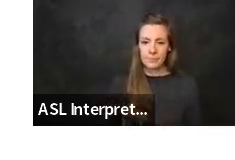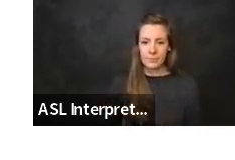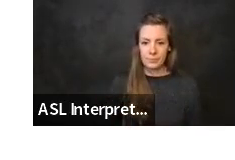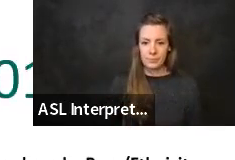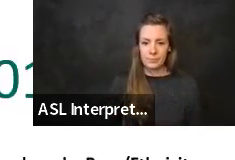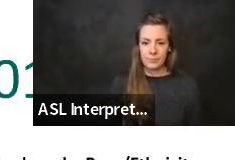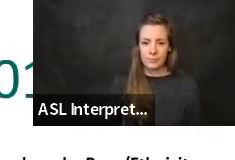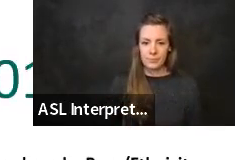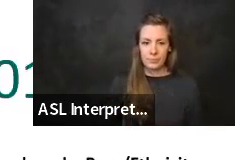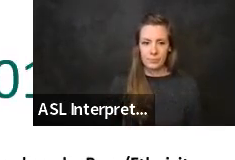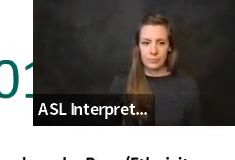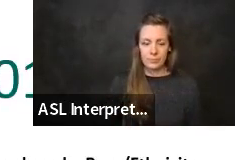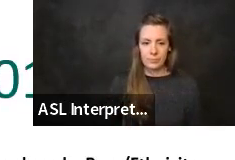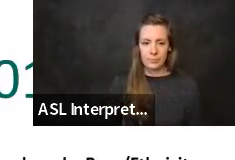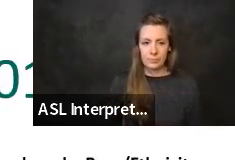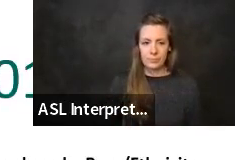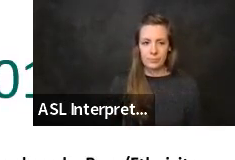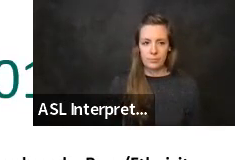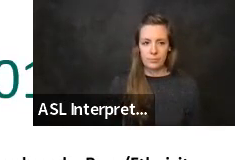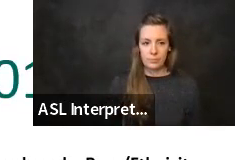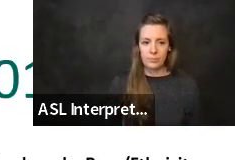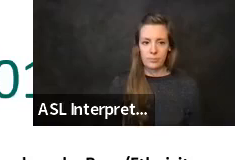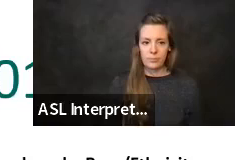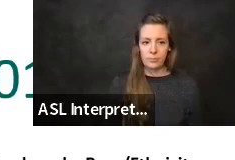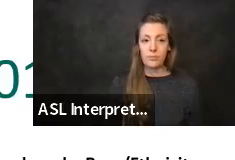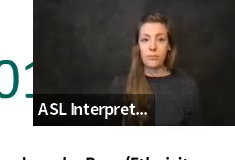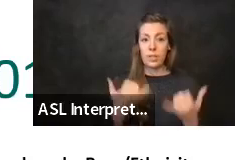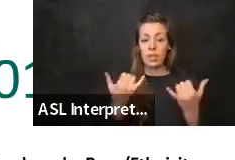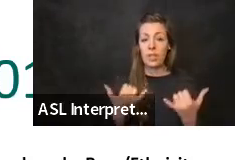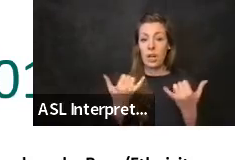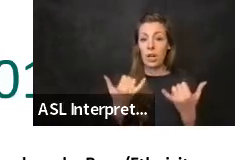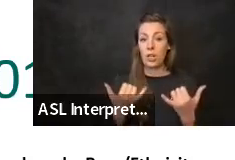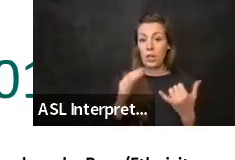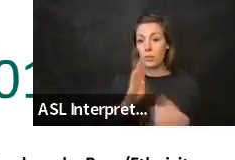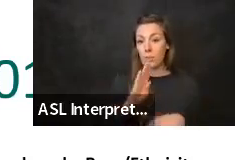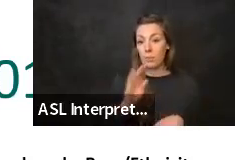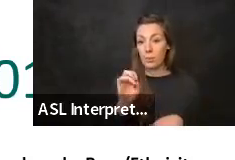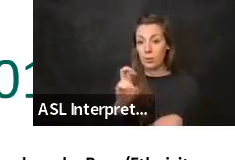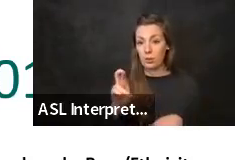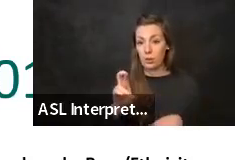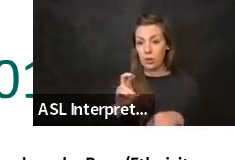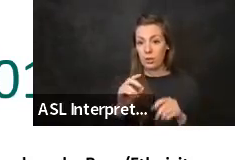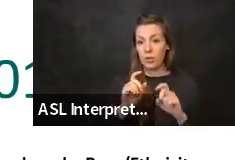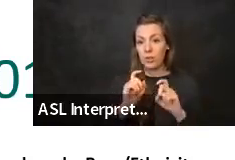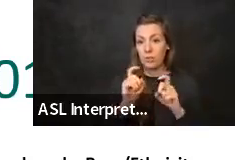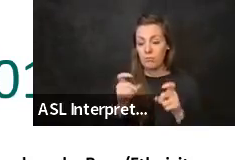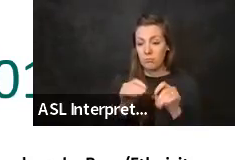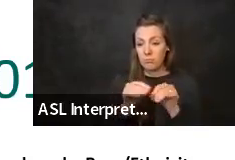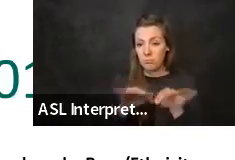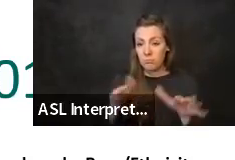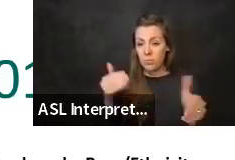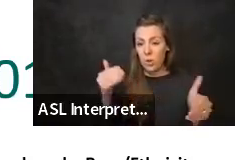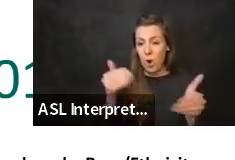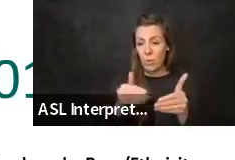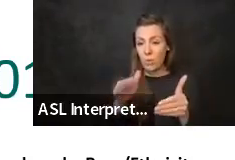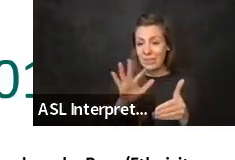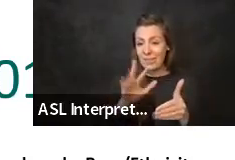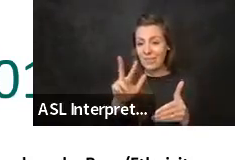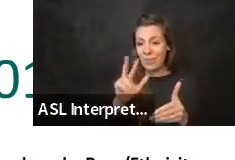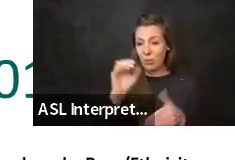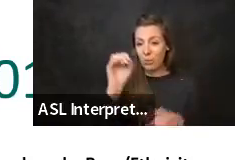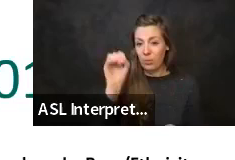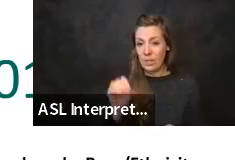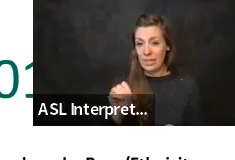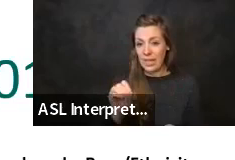winter. Looking at our current booster dose administration, we have almost 53% of